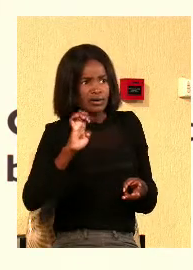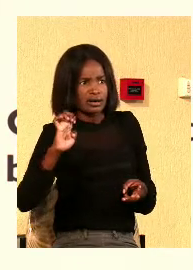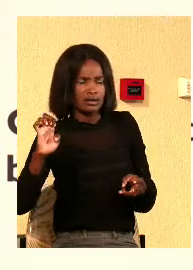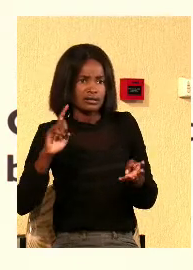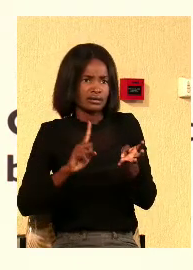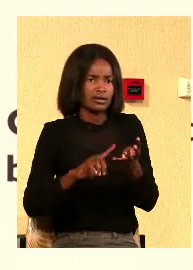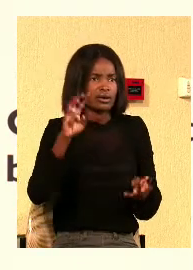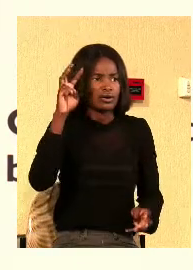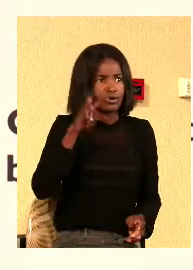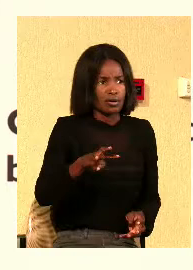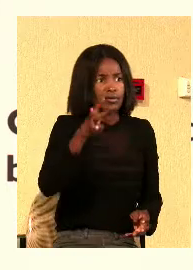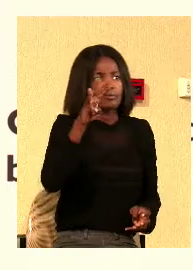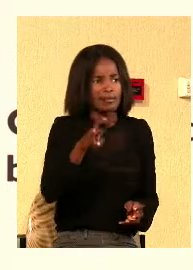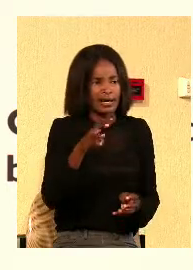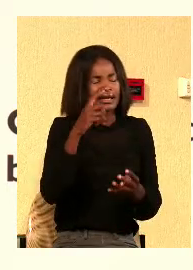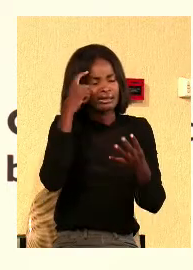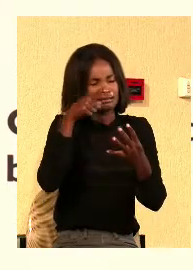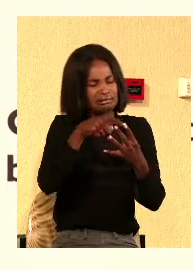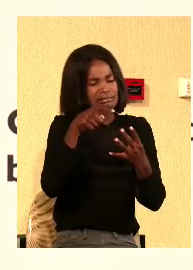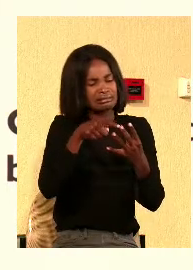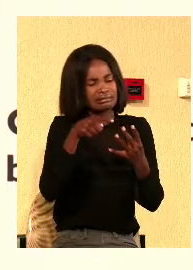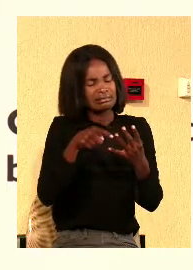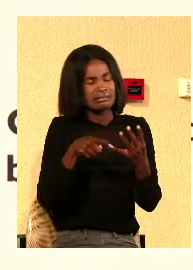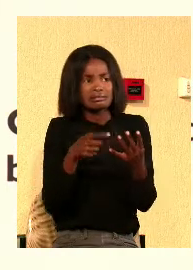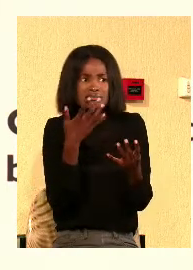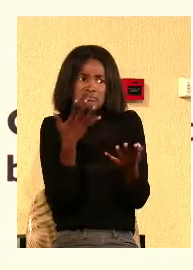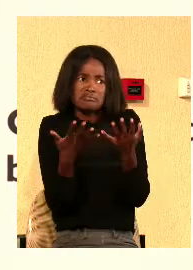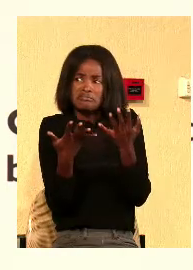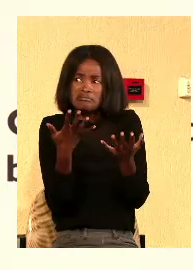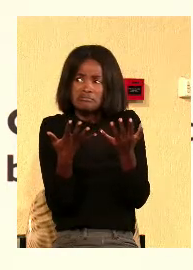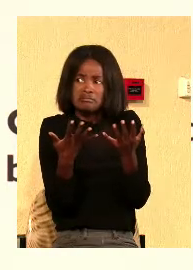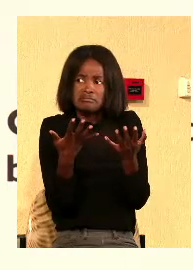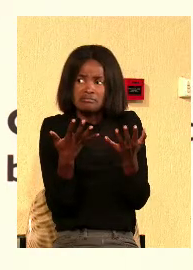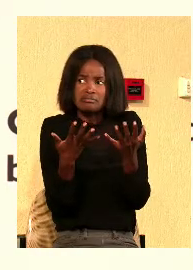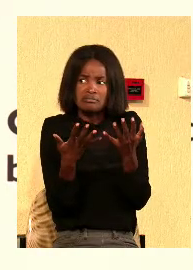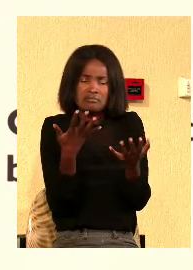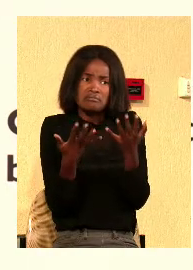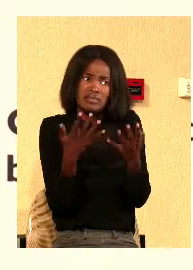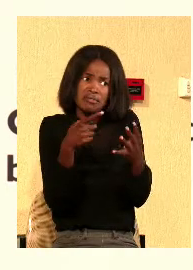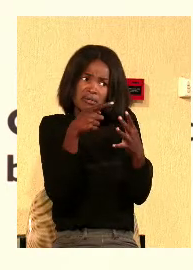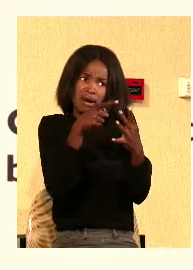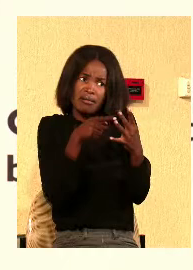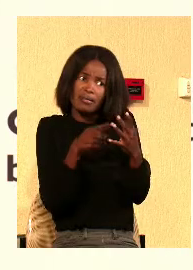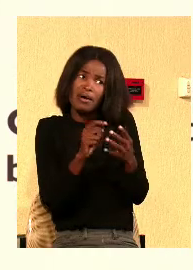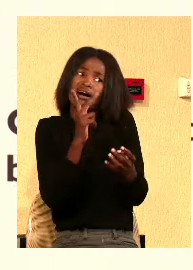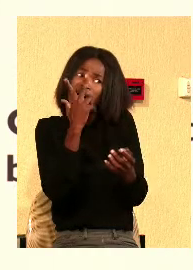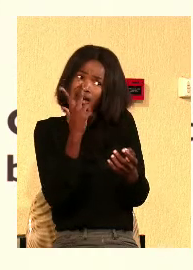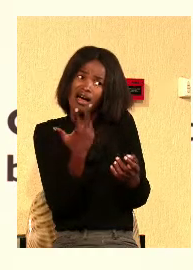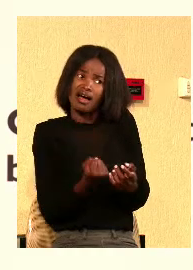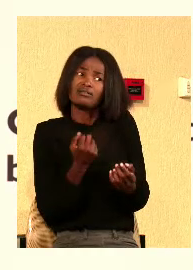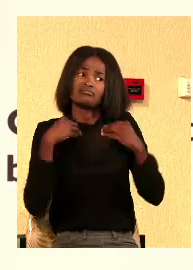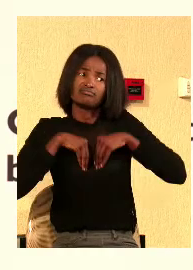hotspots where we think should these things start. What has made them hotspots? Why do you consider